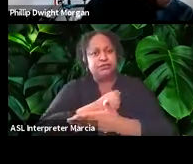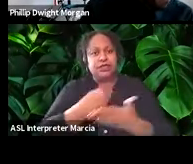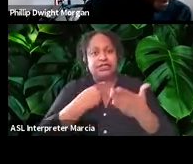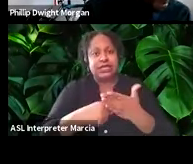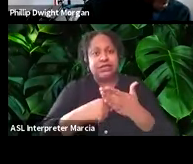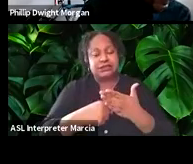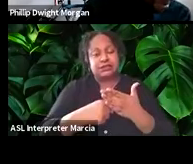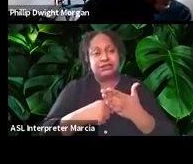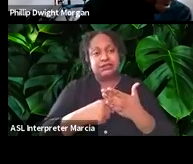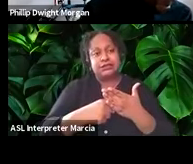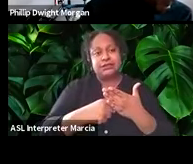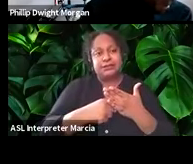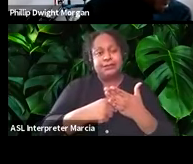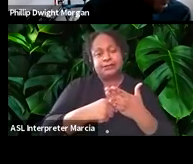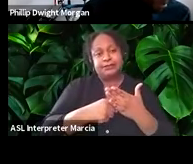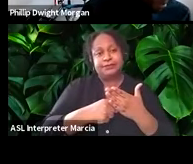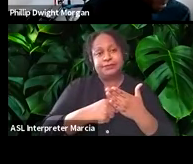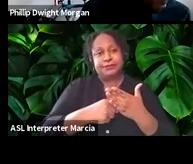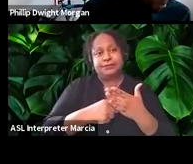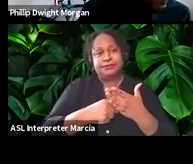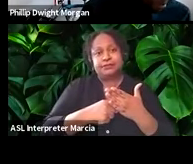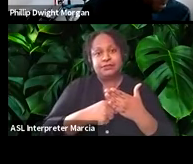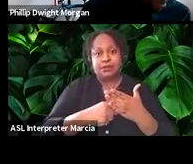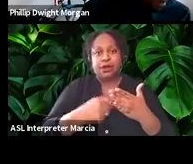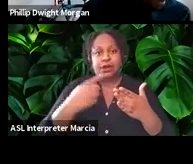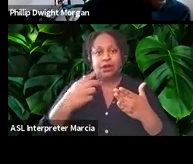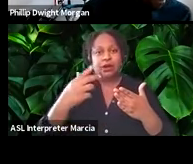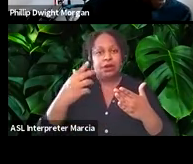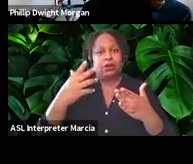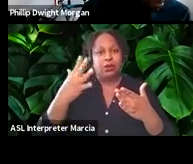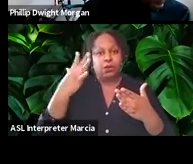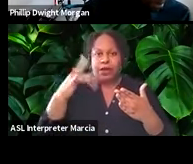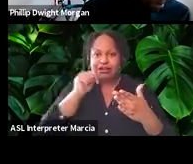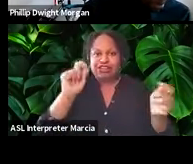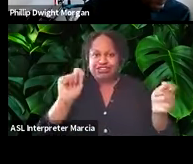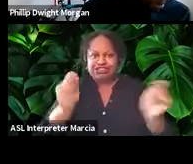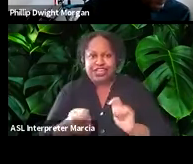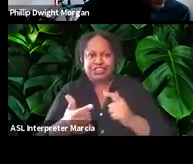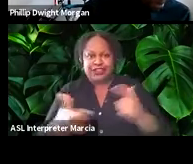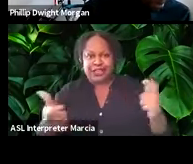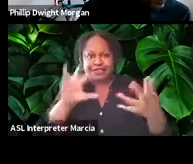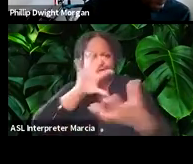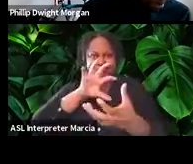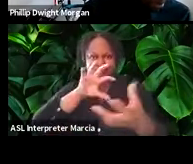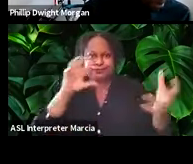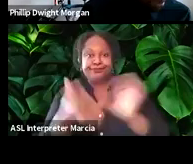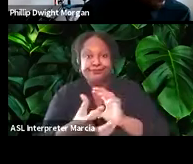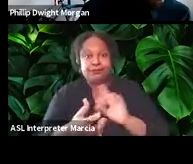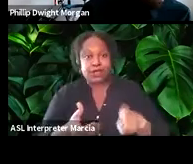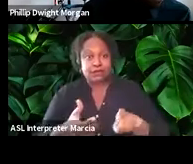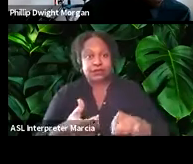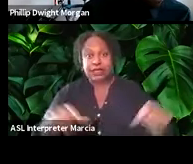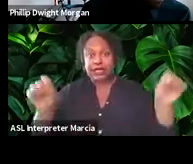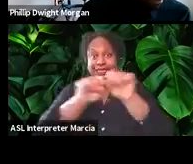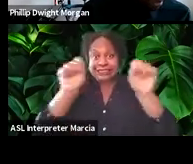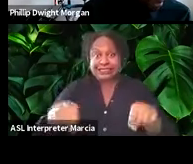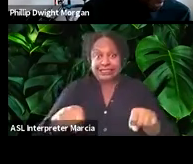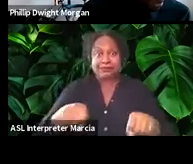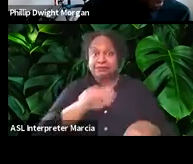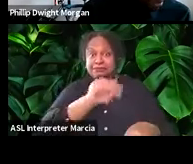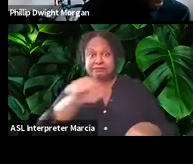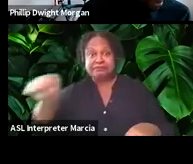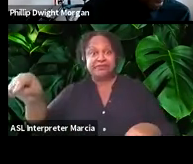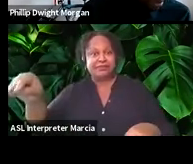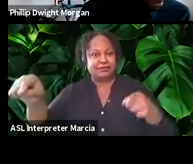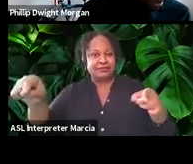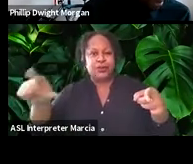context of let's shape this a little bit differently. All of these systems that we're talking about that are